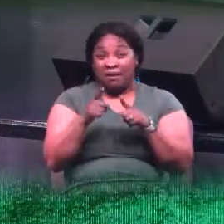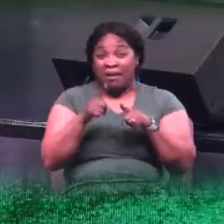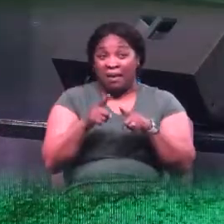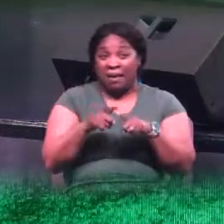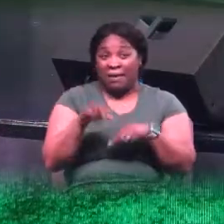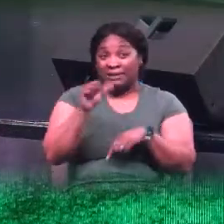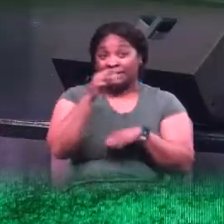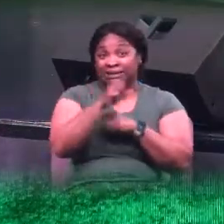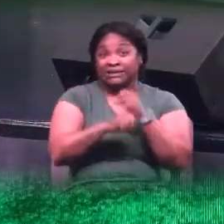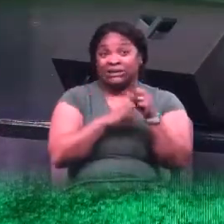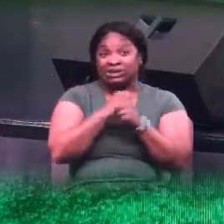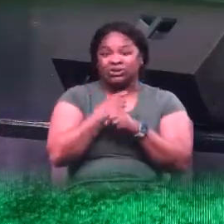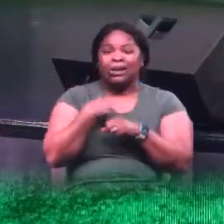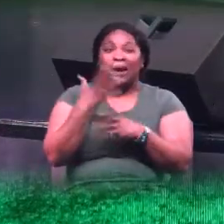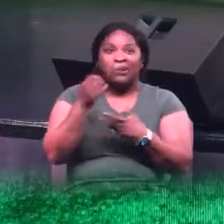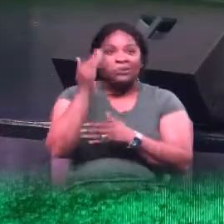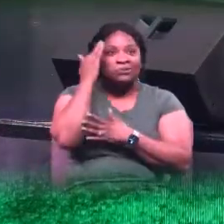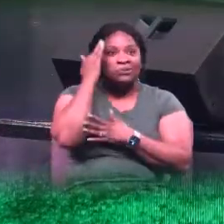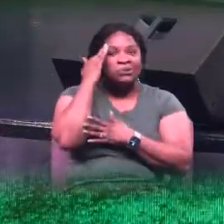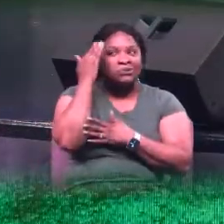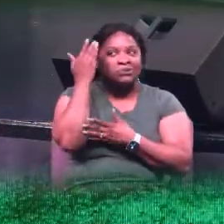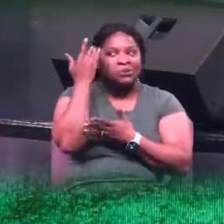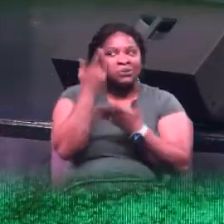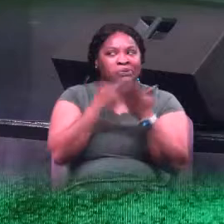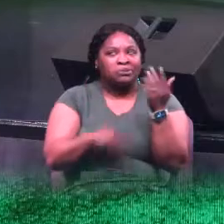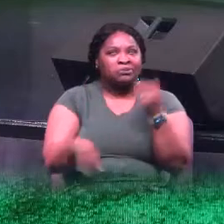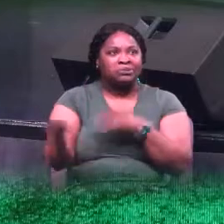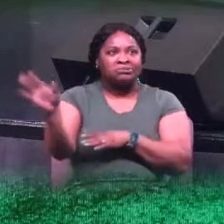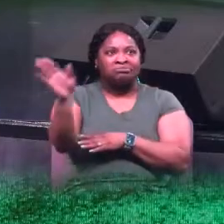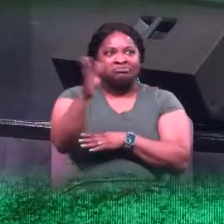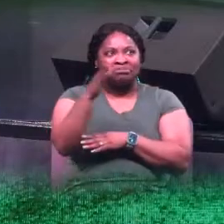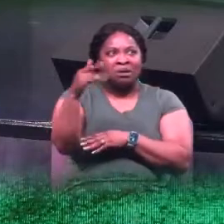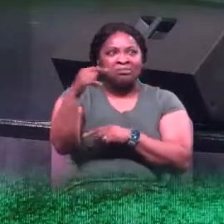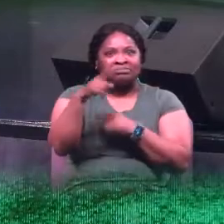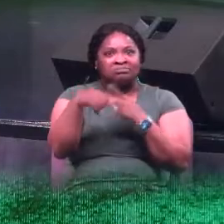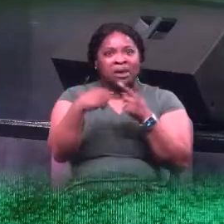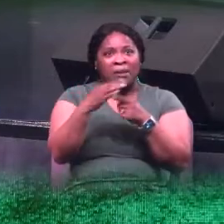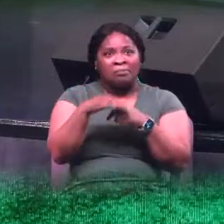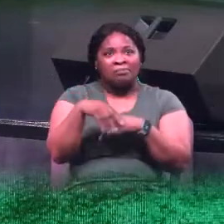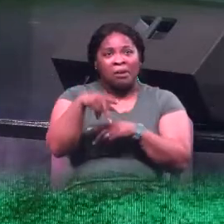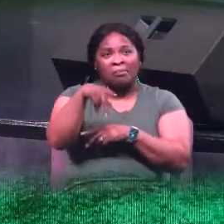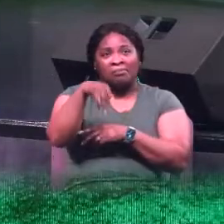This didn't happen 10 years. I want to know what these palms are all about.